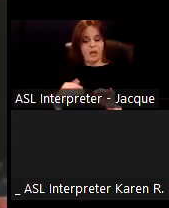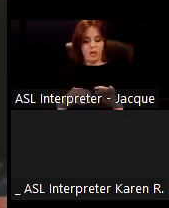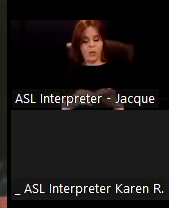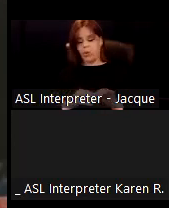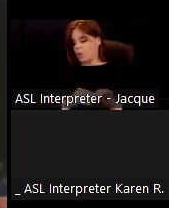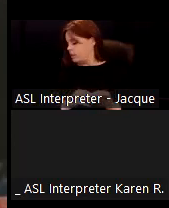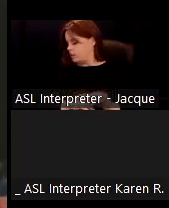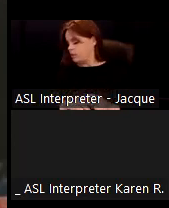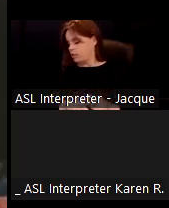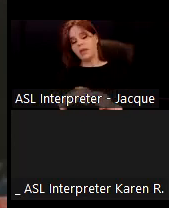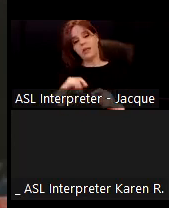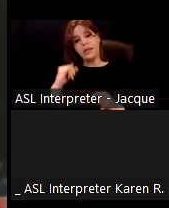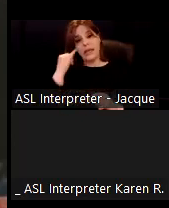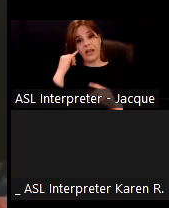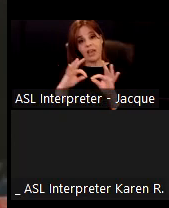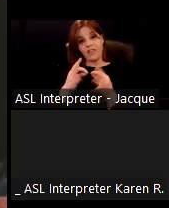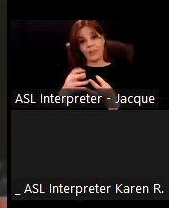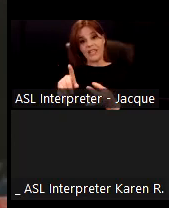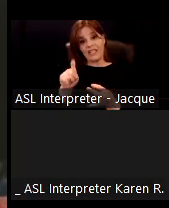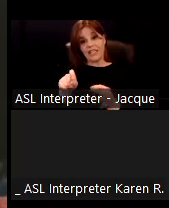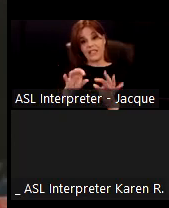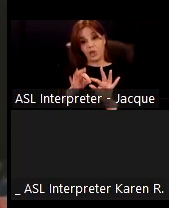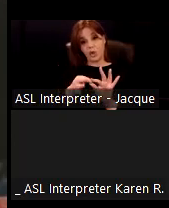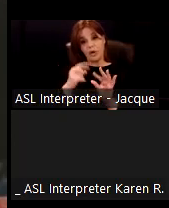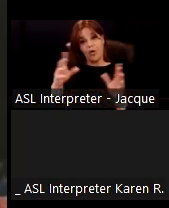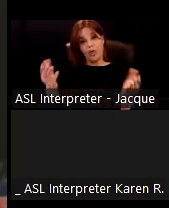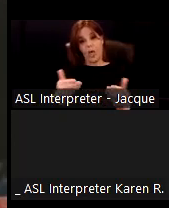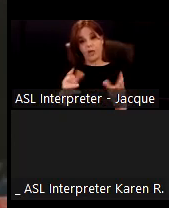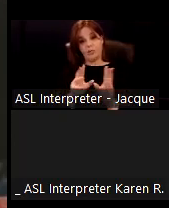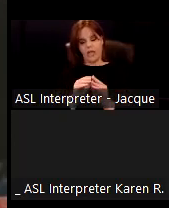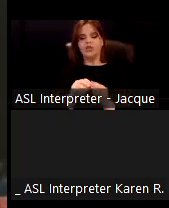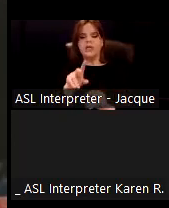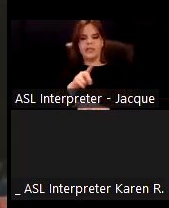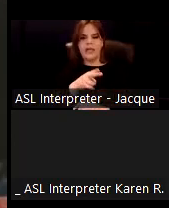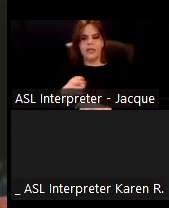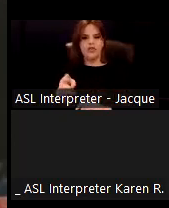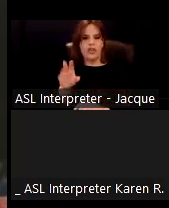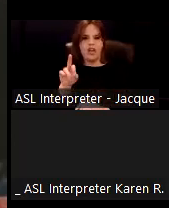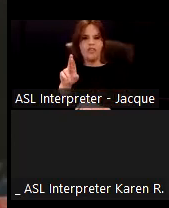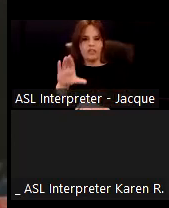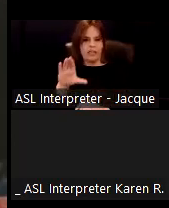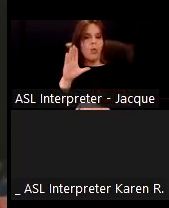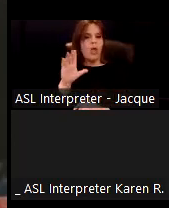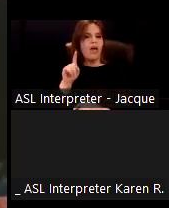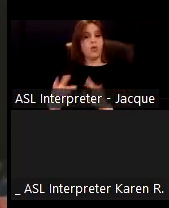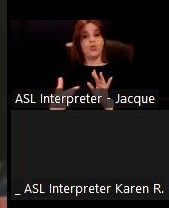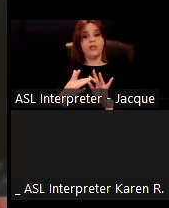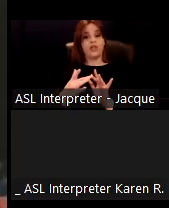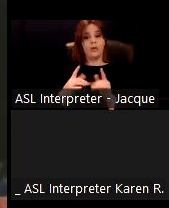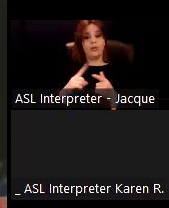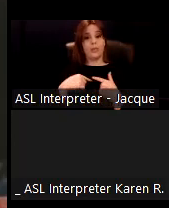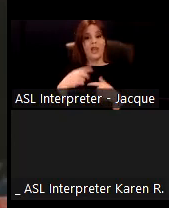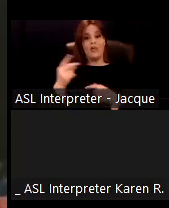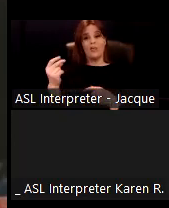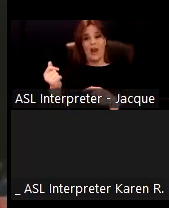if a family needs an interpreter for these welcome sessions, a DHH FRC would need to reach out to me right